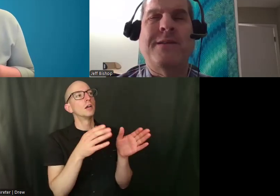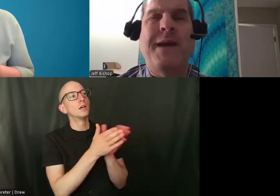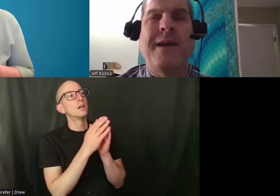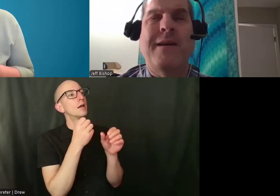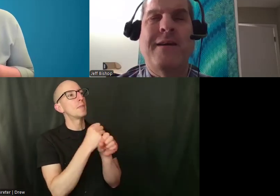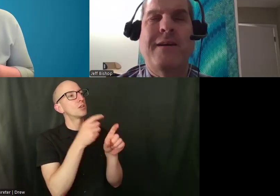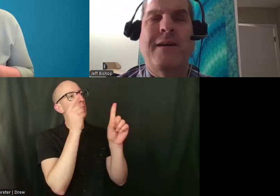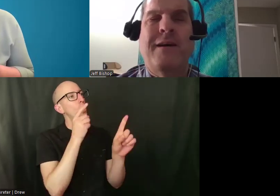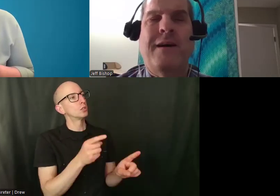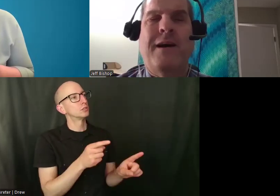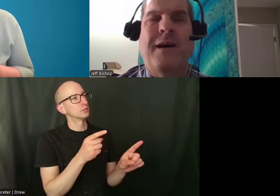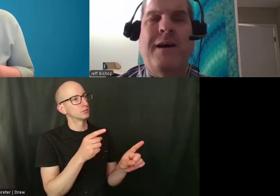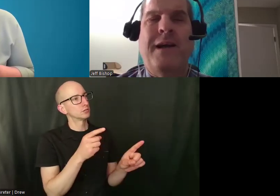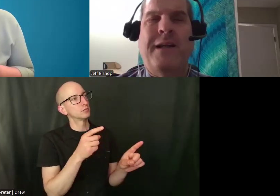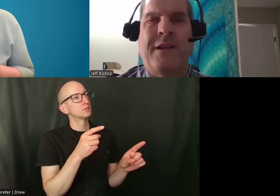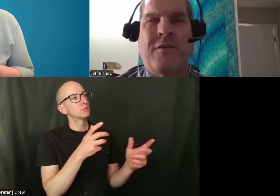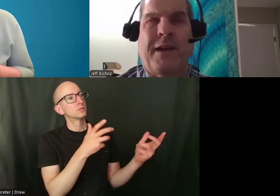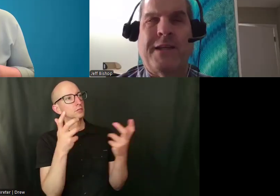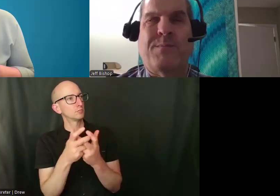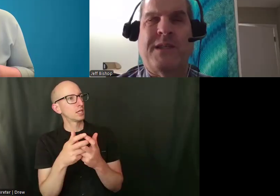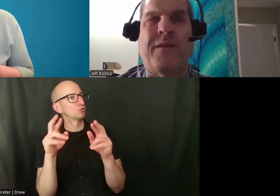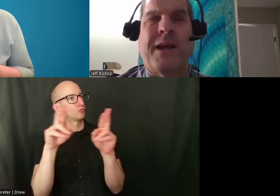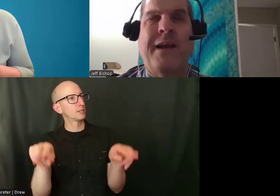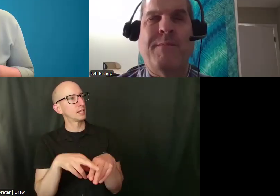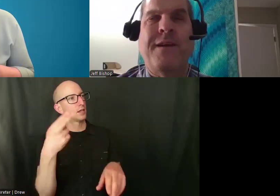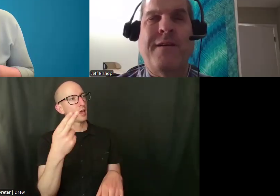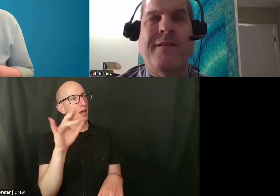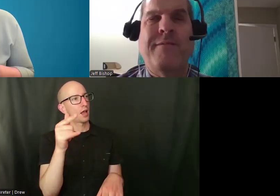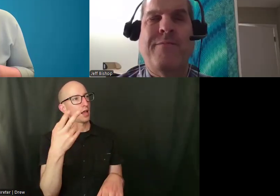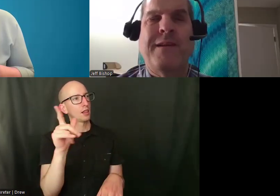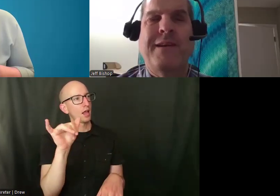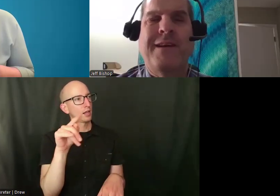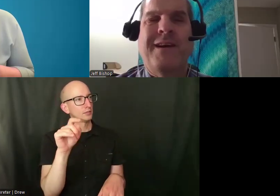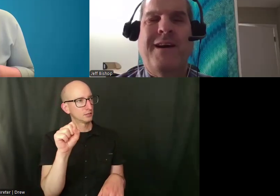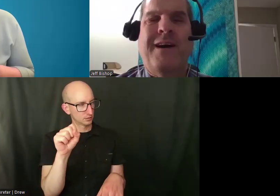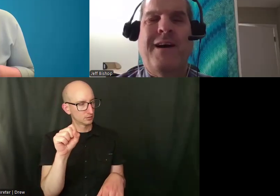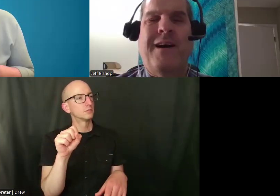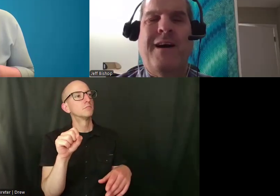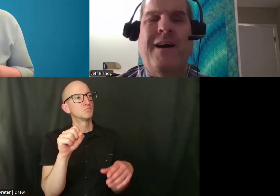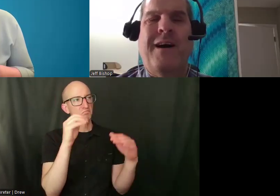in the resume. And then you can list specific items here.